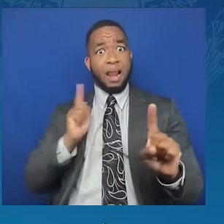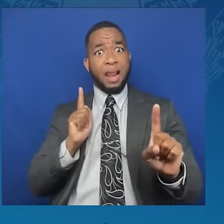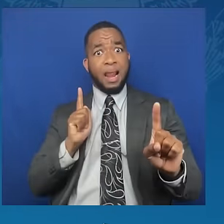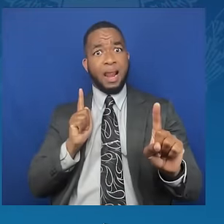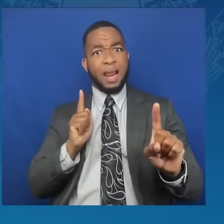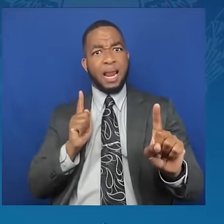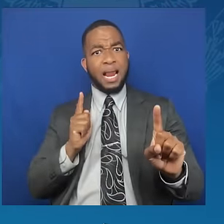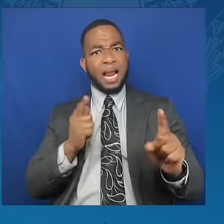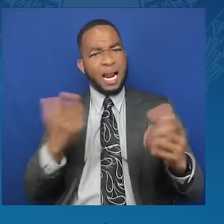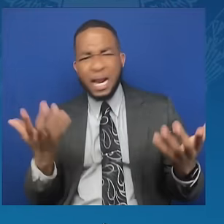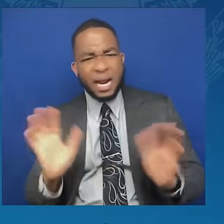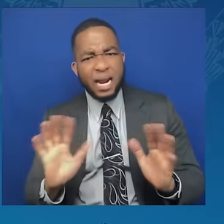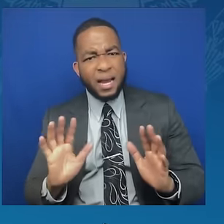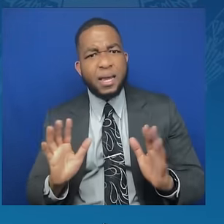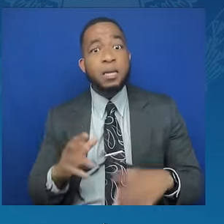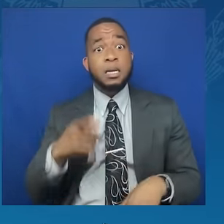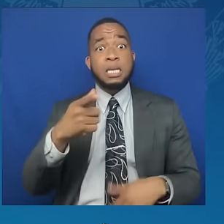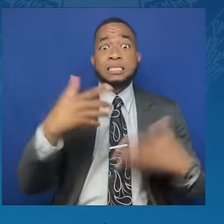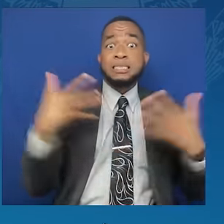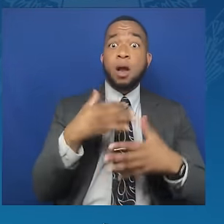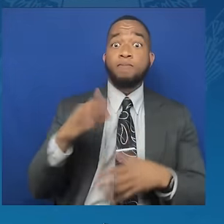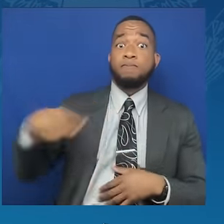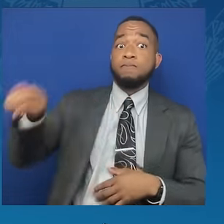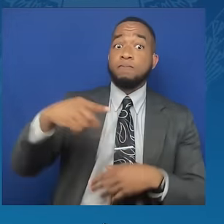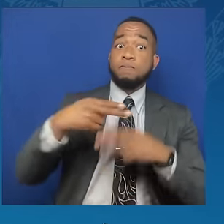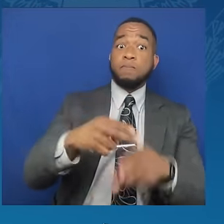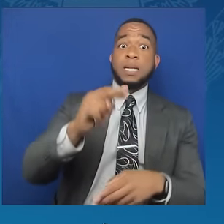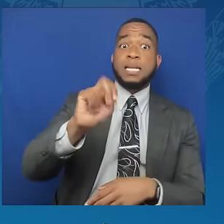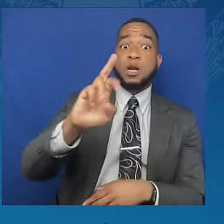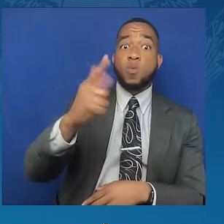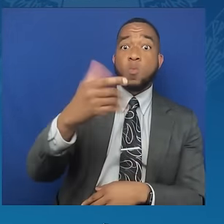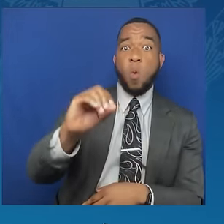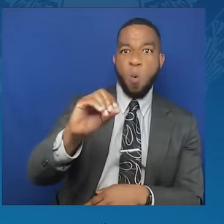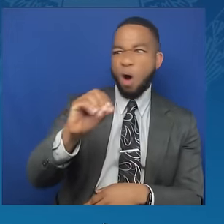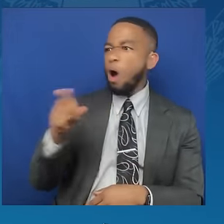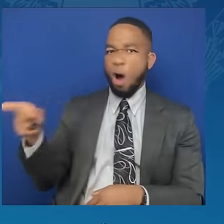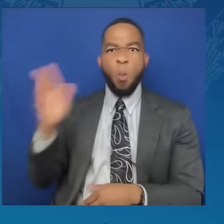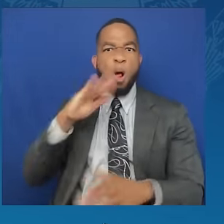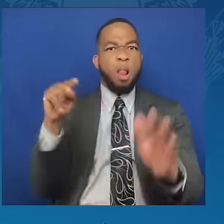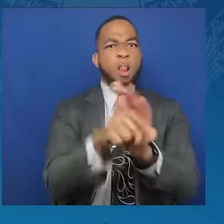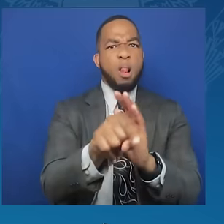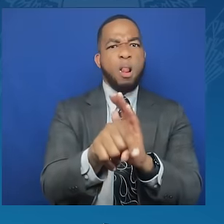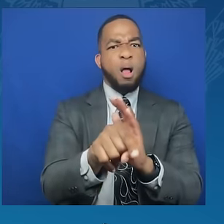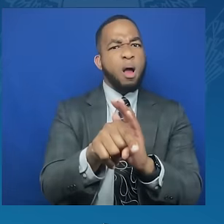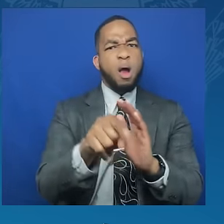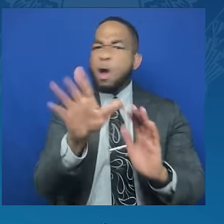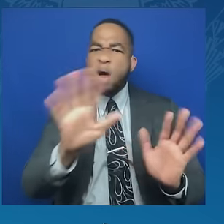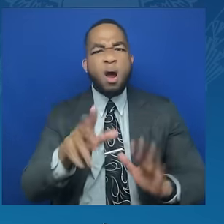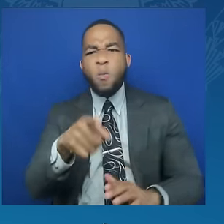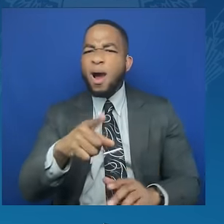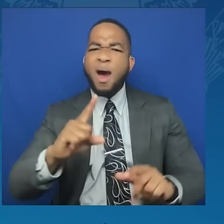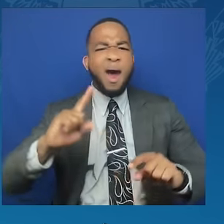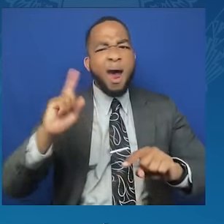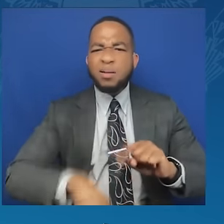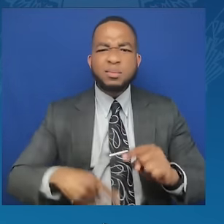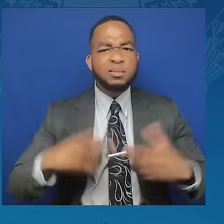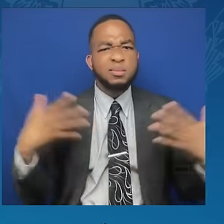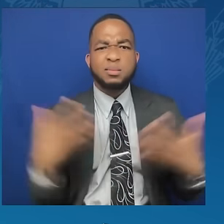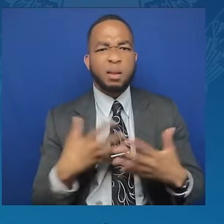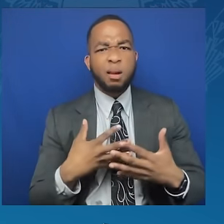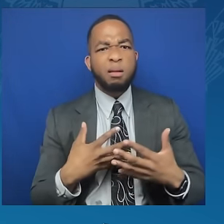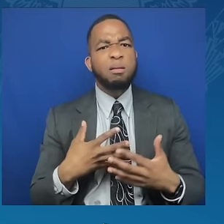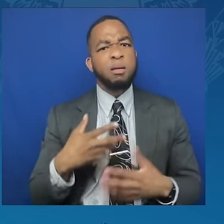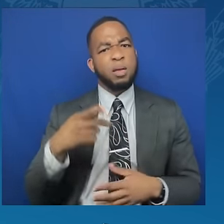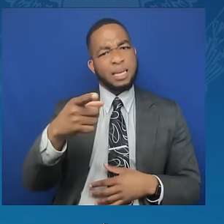me, church. You can't be scared and out here ceremoniously talking about you love the Lord and you fight for justice. If